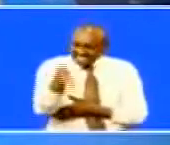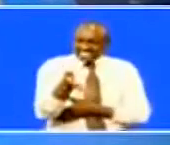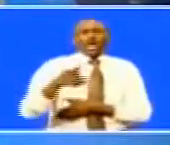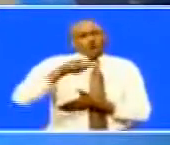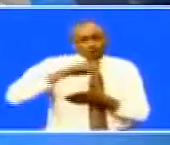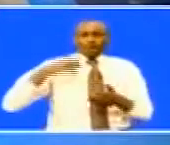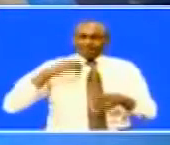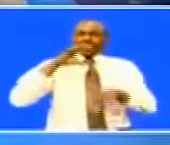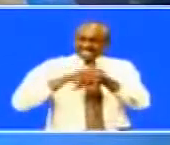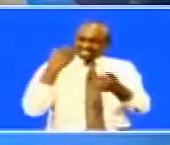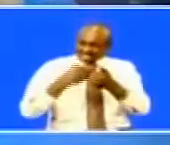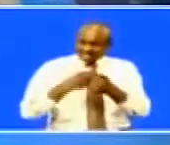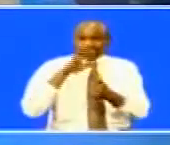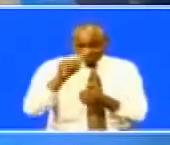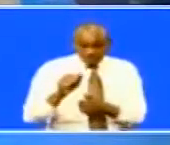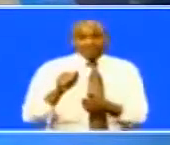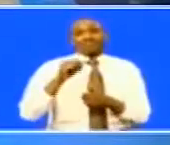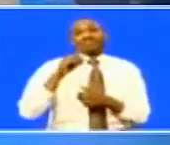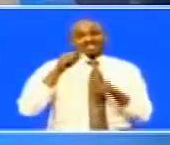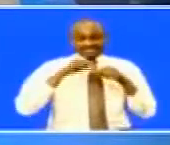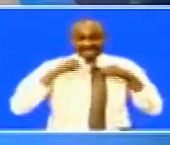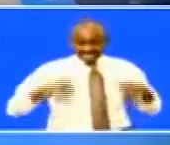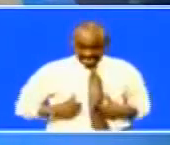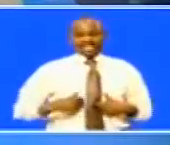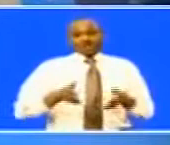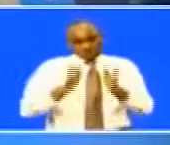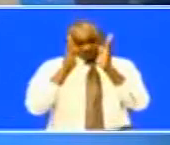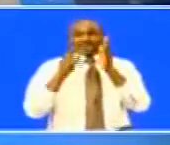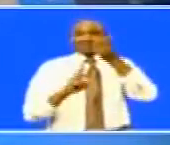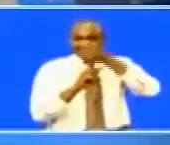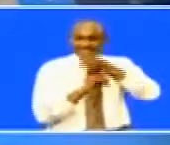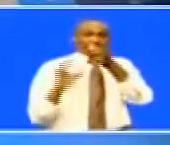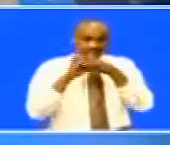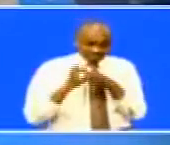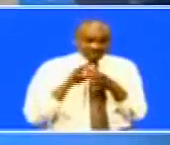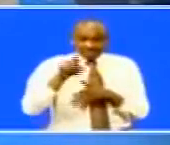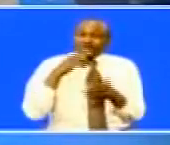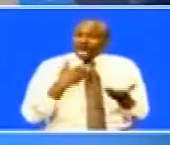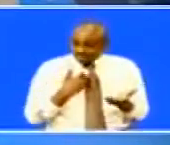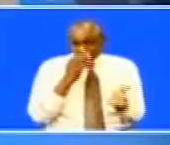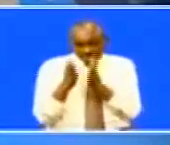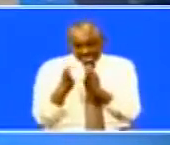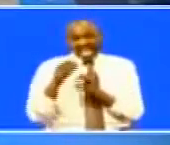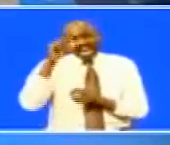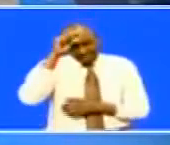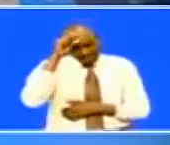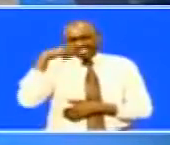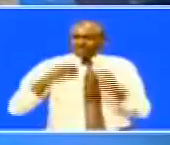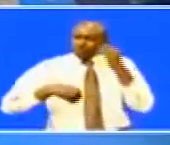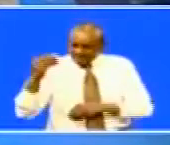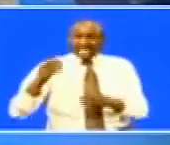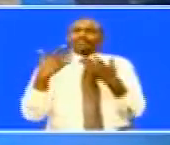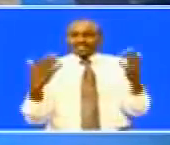local procurement of steel by the China Road and Bridge Corporation, as it seeks to meet quotas set out by the government for local procurement